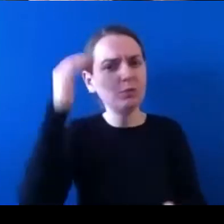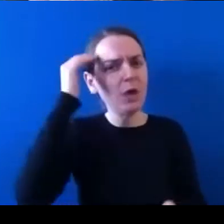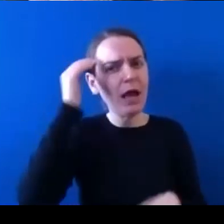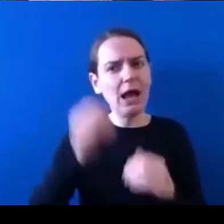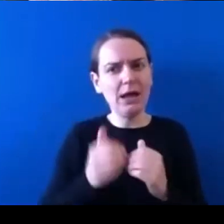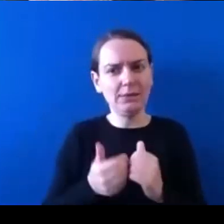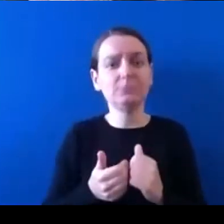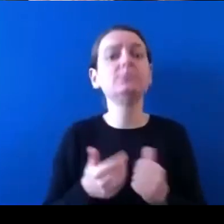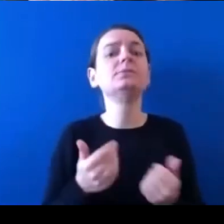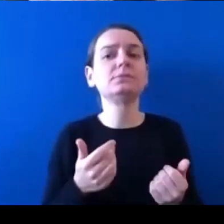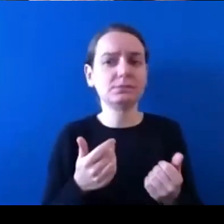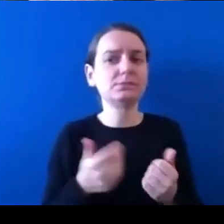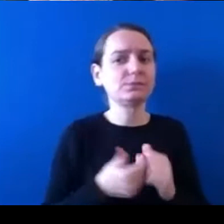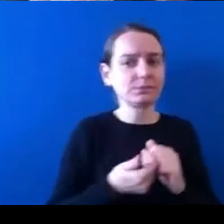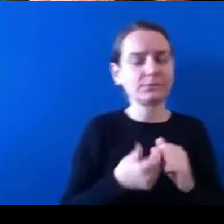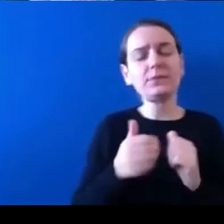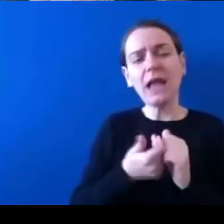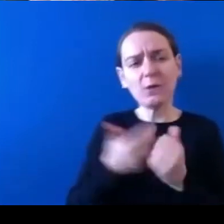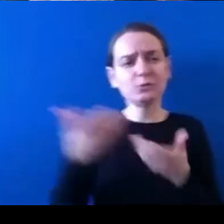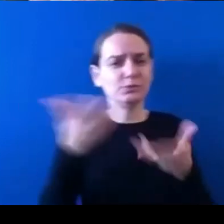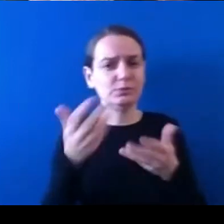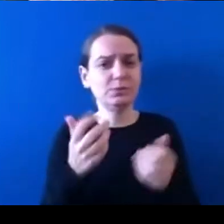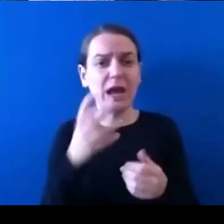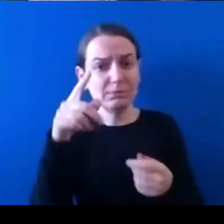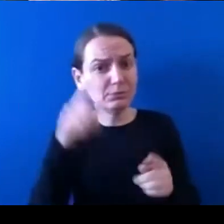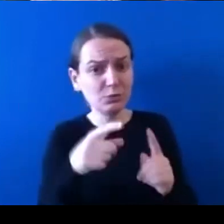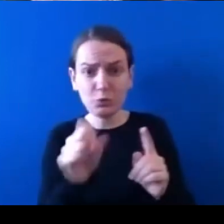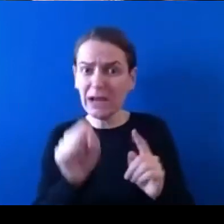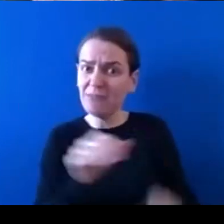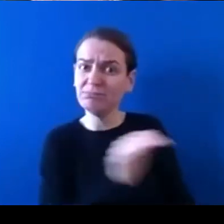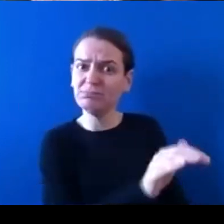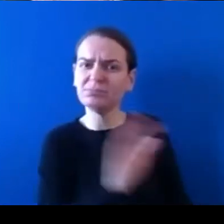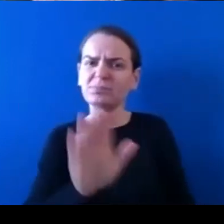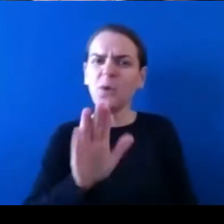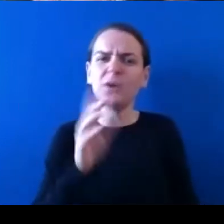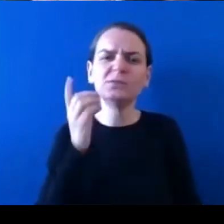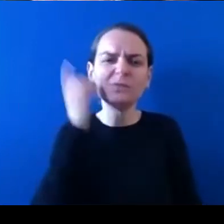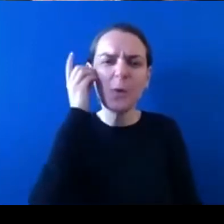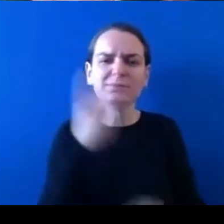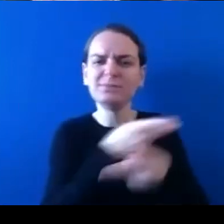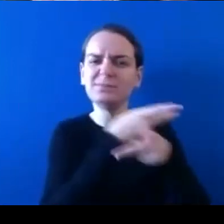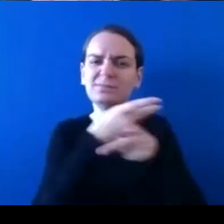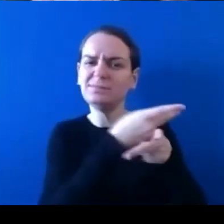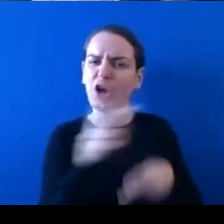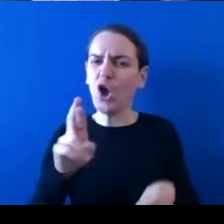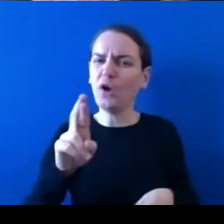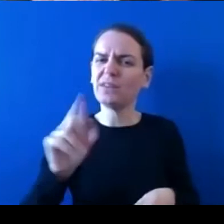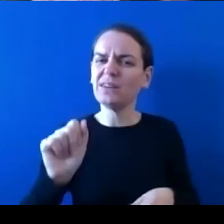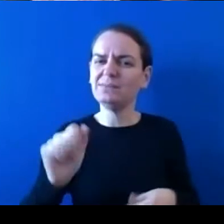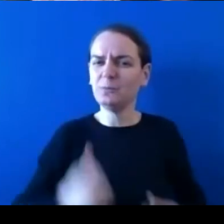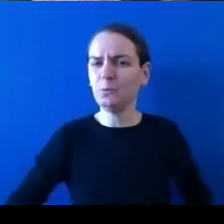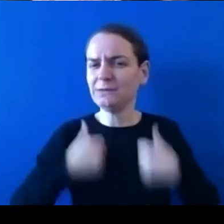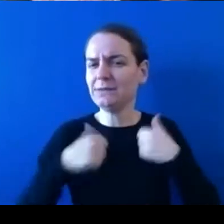on the list? The dorm news again. For bathrooms, there are different types